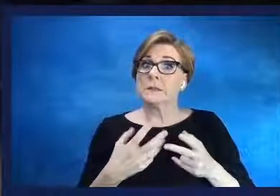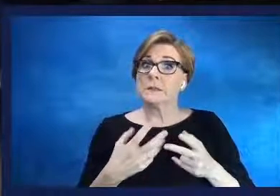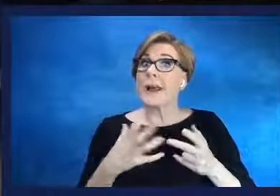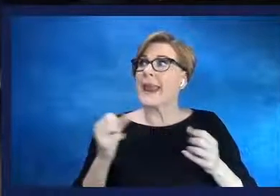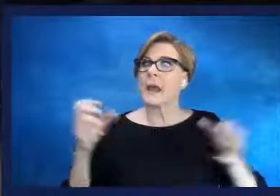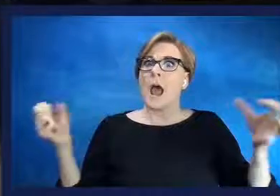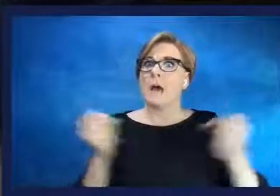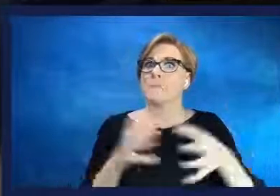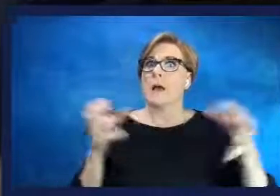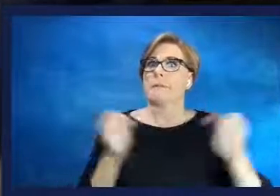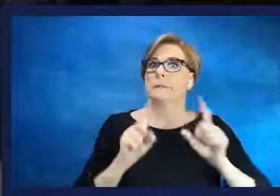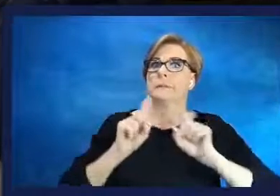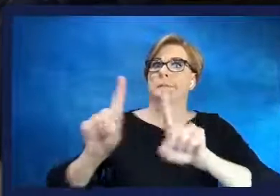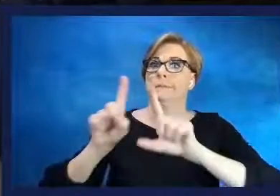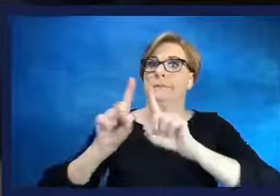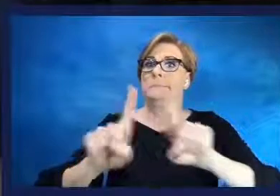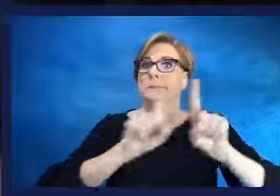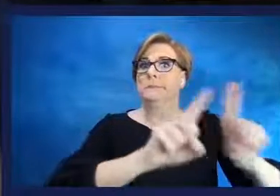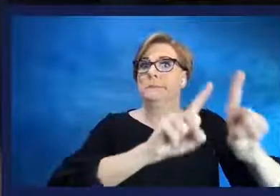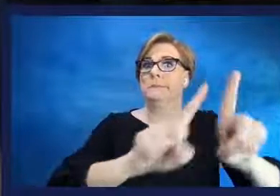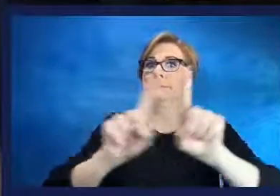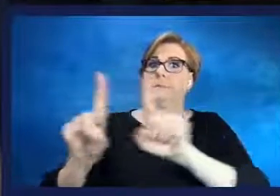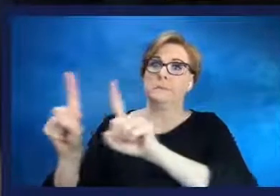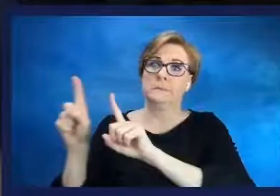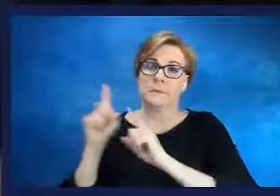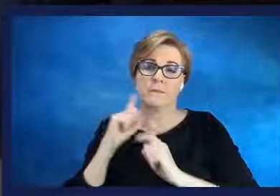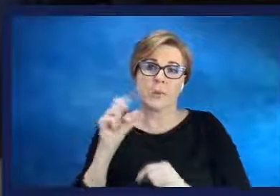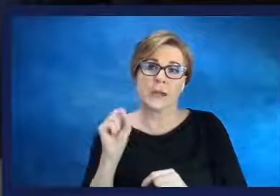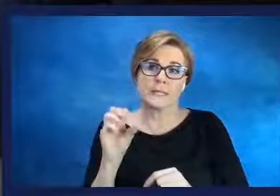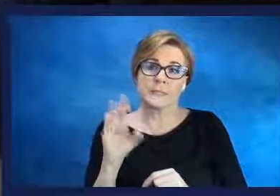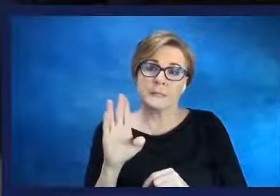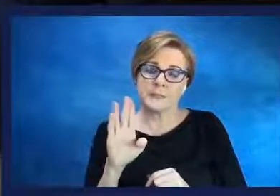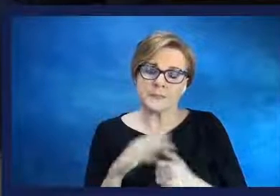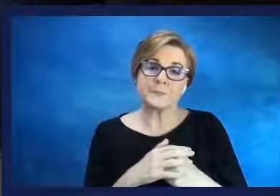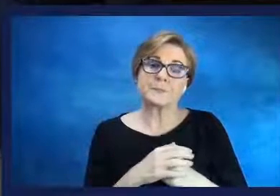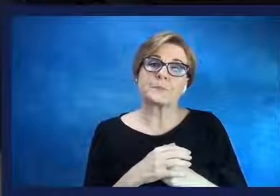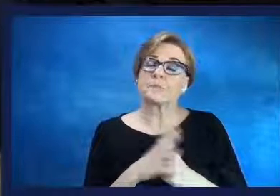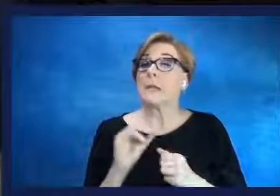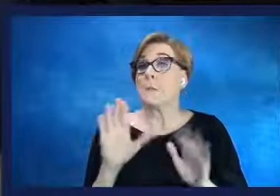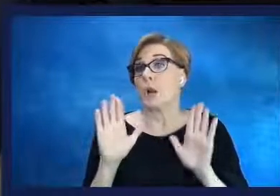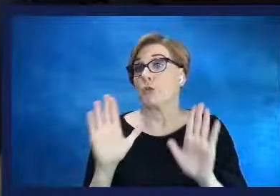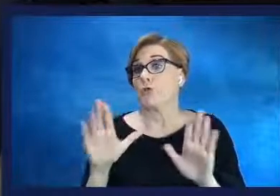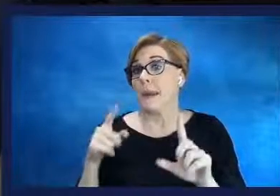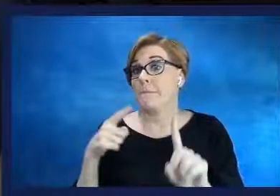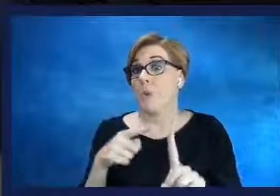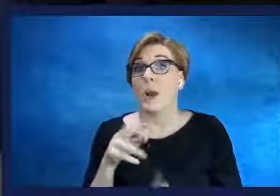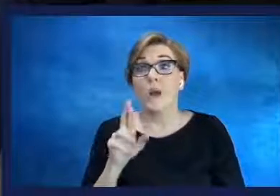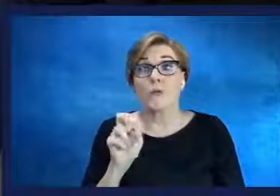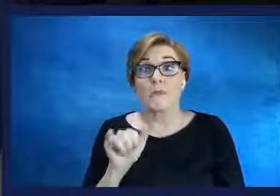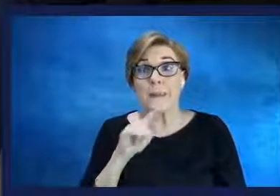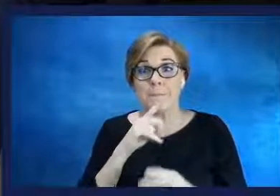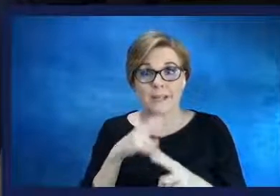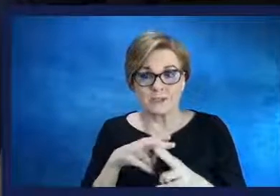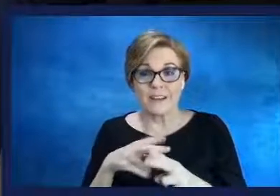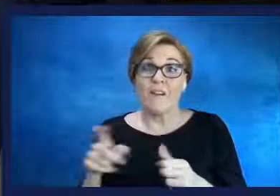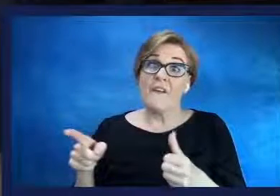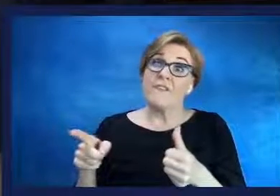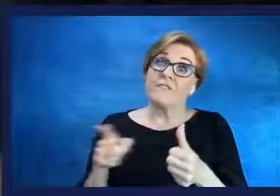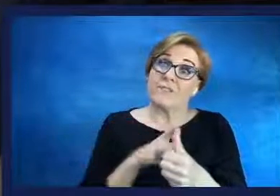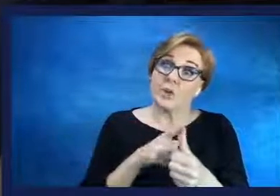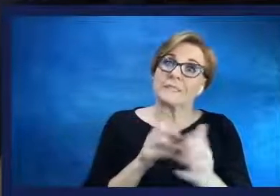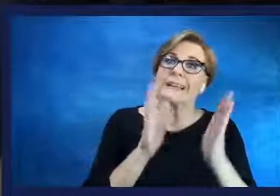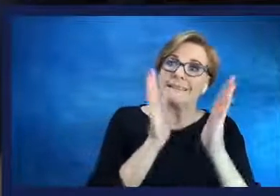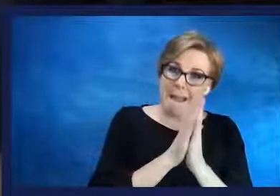minute requests. But a good point for what Ray's saying is it is on a first come, first served basis if it's made after